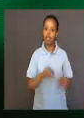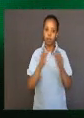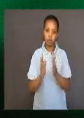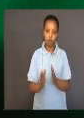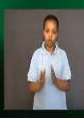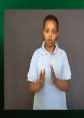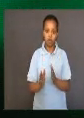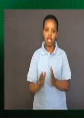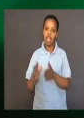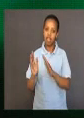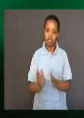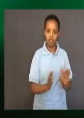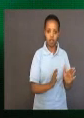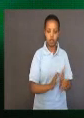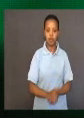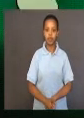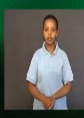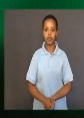Students, let's get ready.